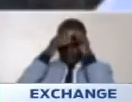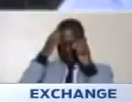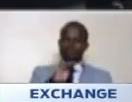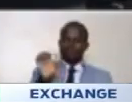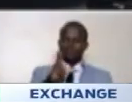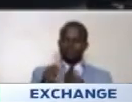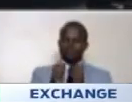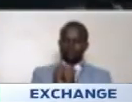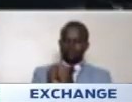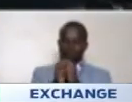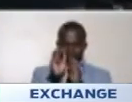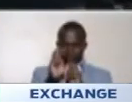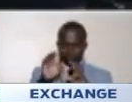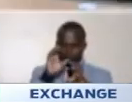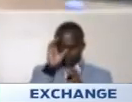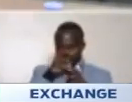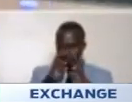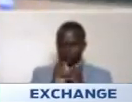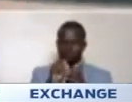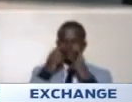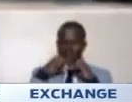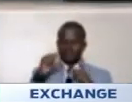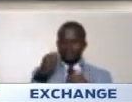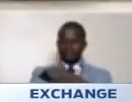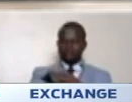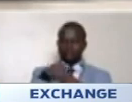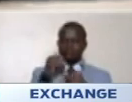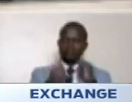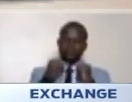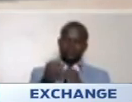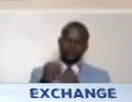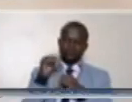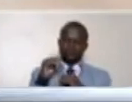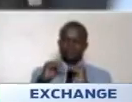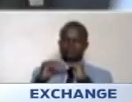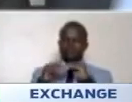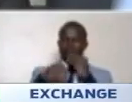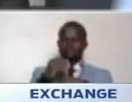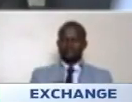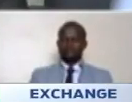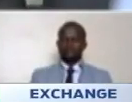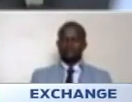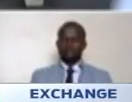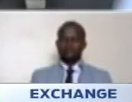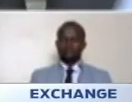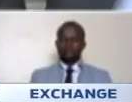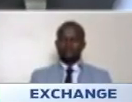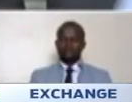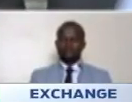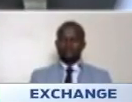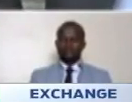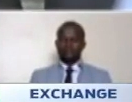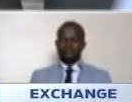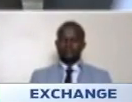several regional organizations. He formerly served as a member of parliament of the East Africa Legislative Assembly, where he chaired the EALA